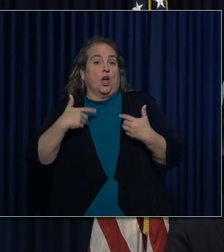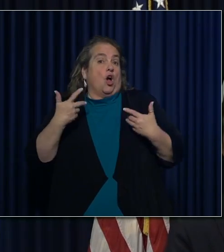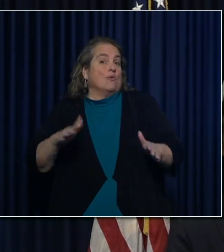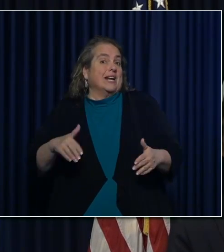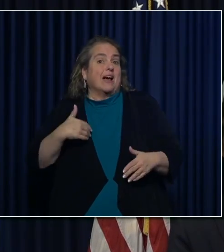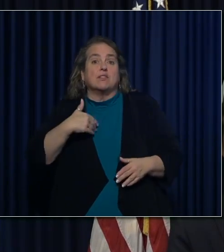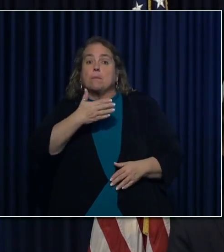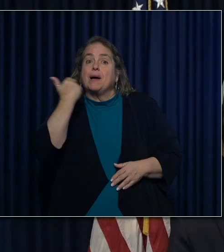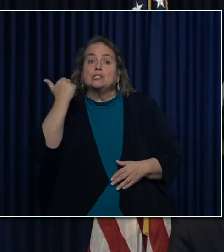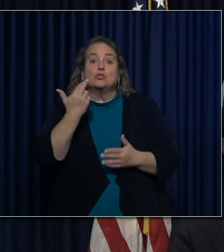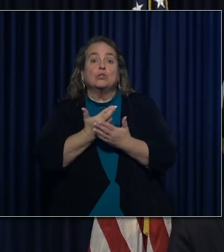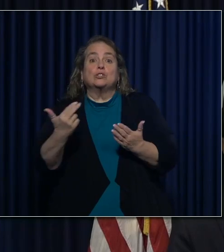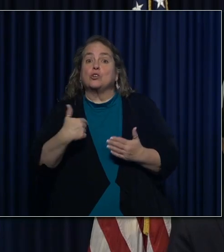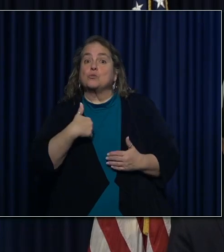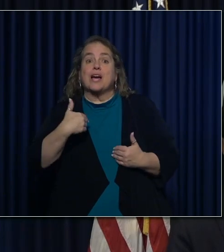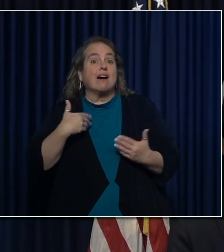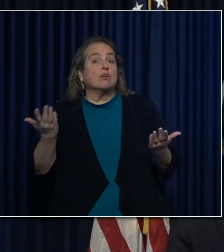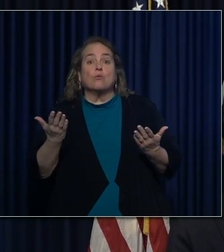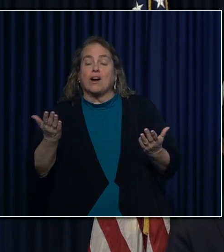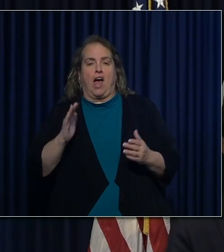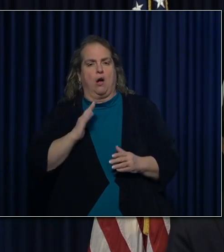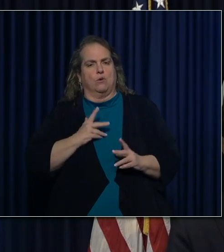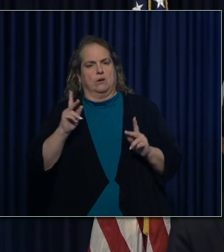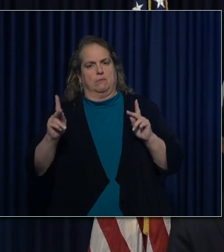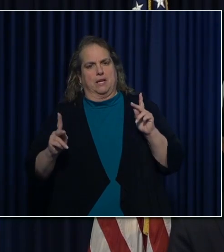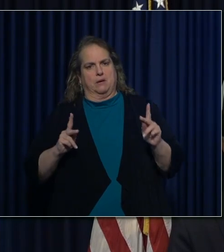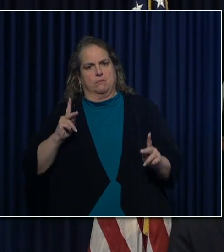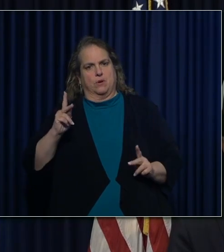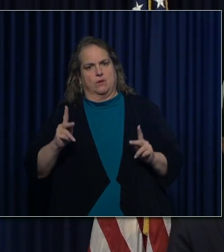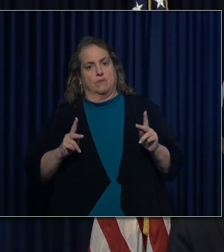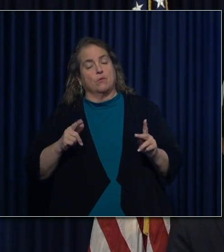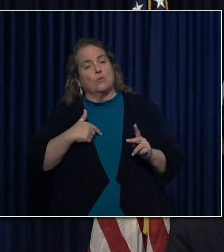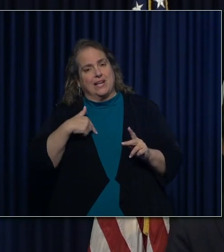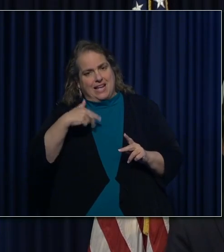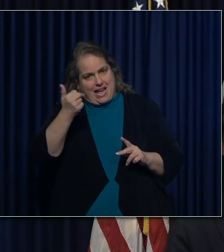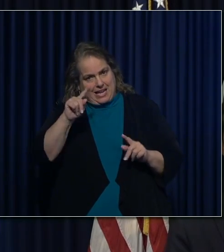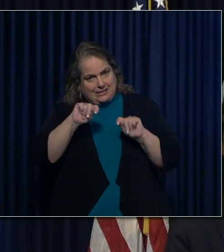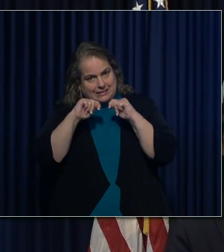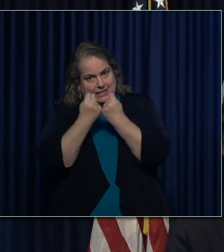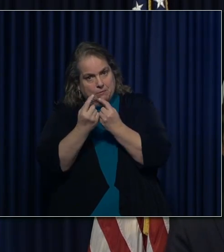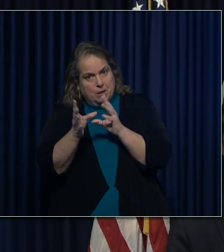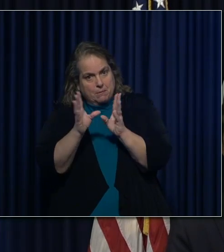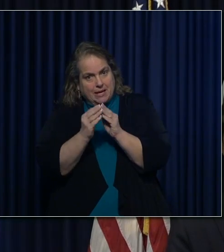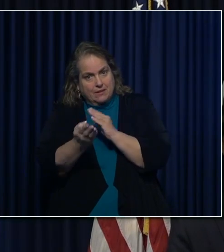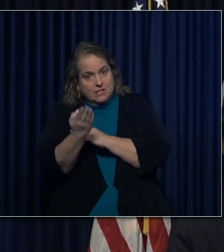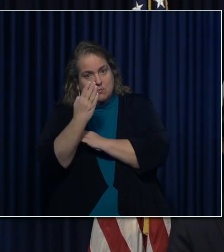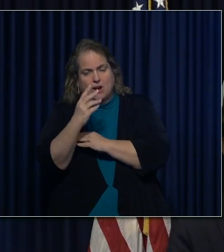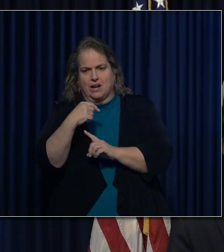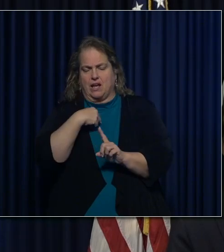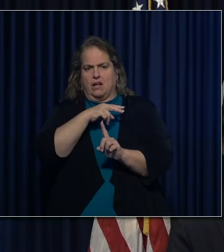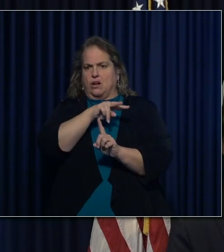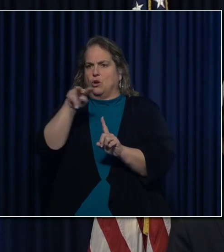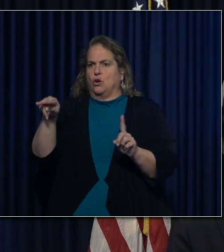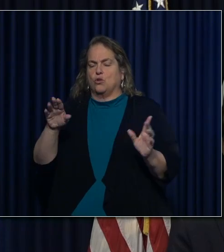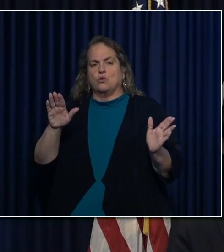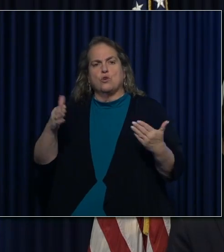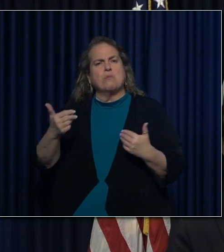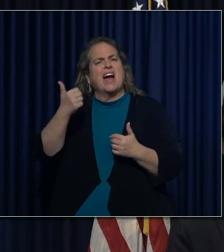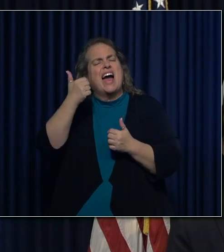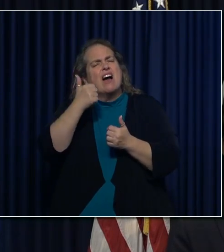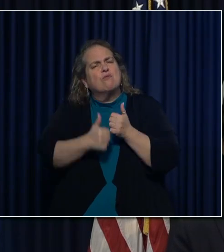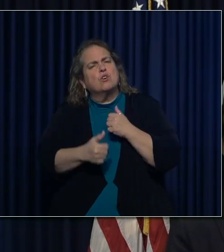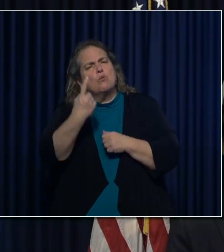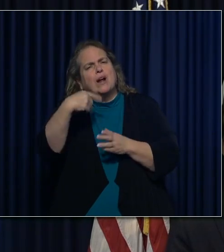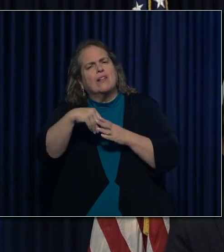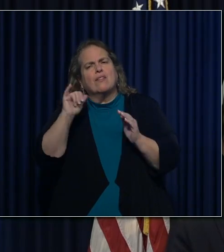that we need, and that's our people. As we had our team meeting this morning, and I looked around the room, everyone in that room